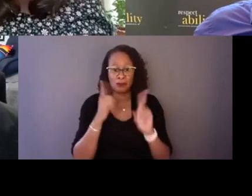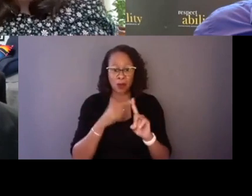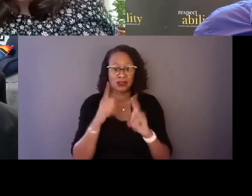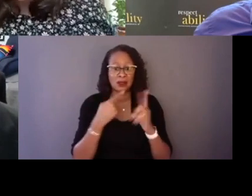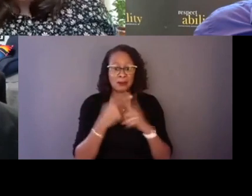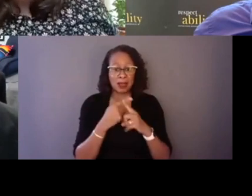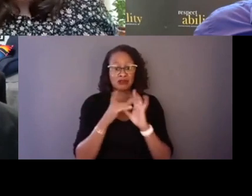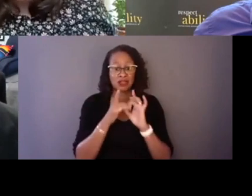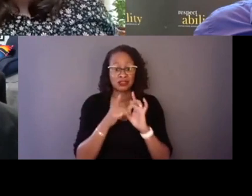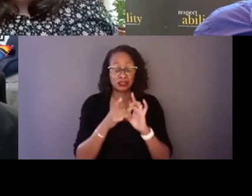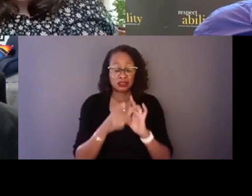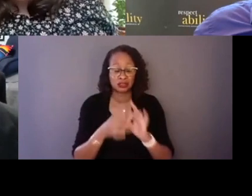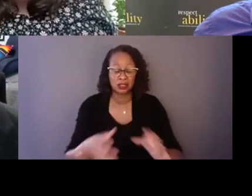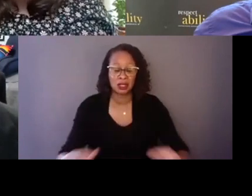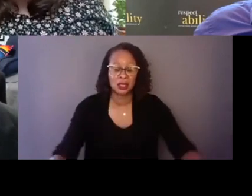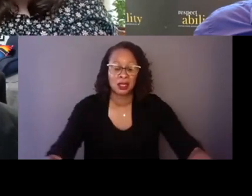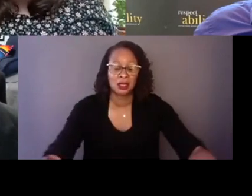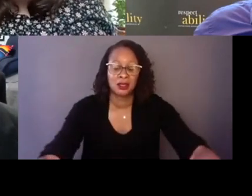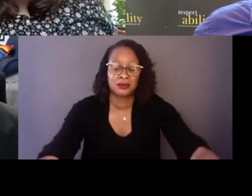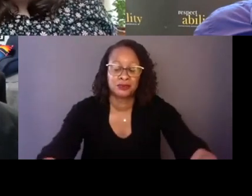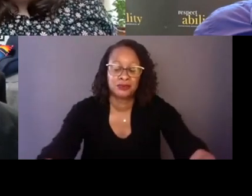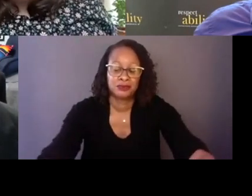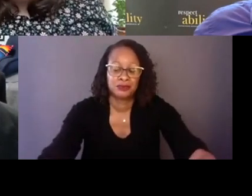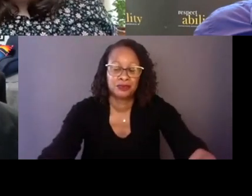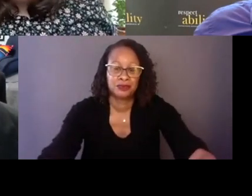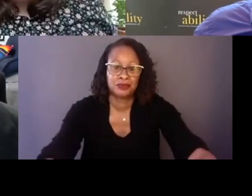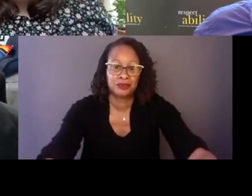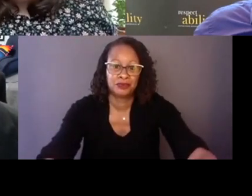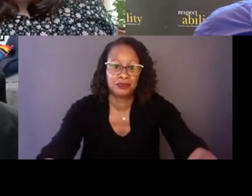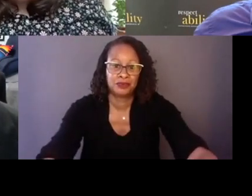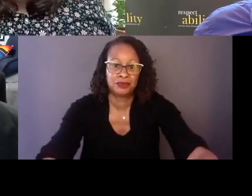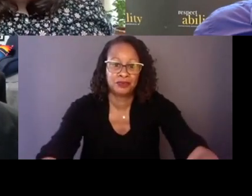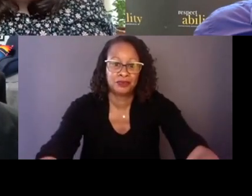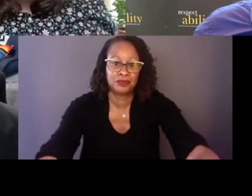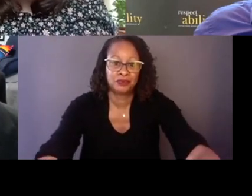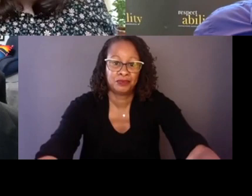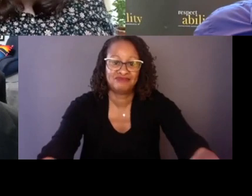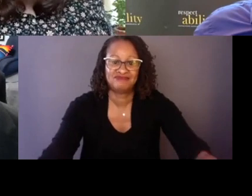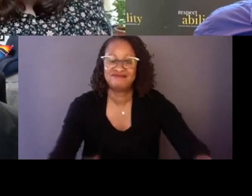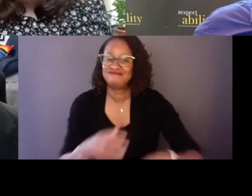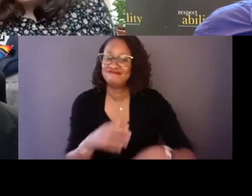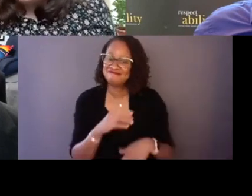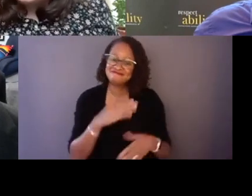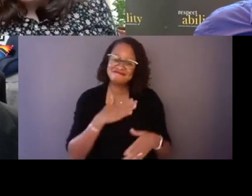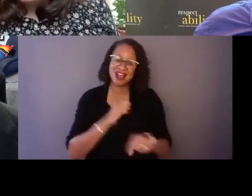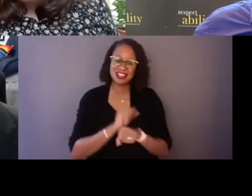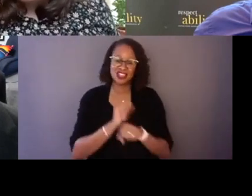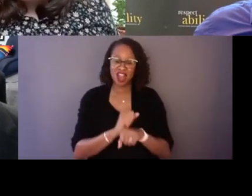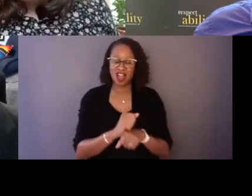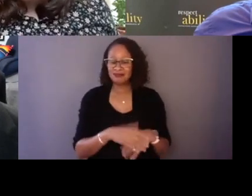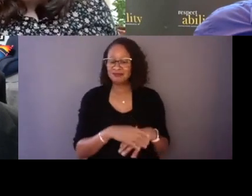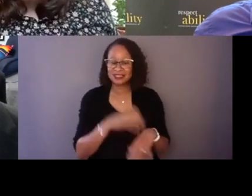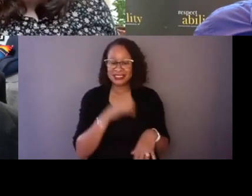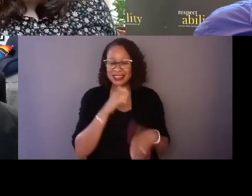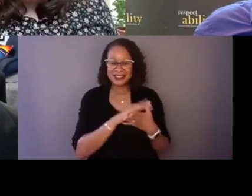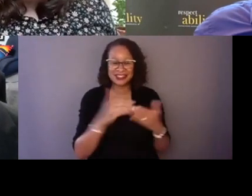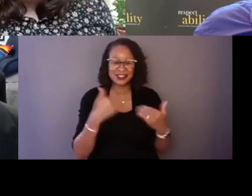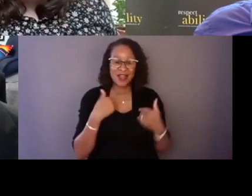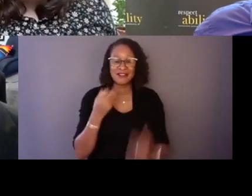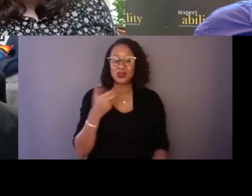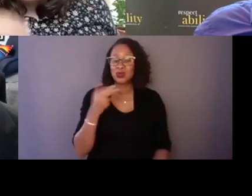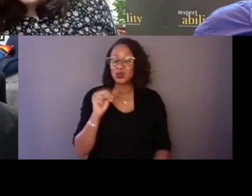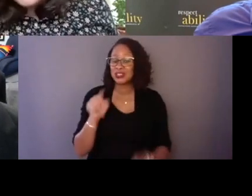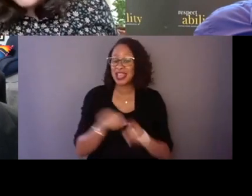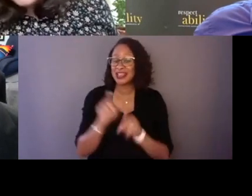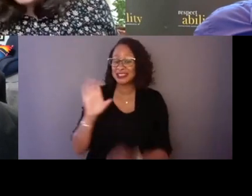don't have the luxury of Susan as a CEO having a lot of chutzpah because